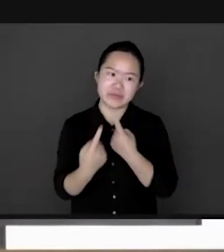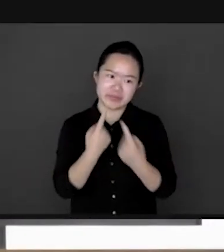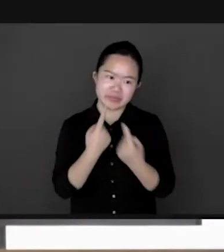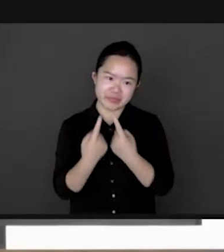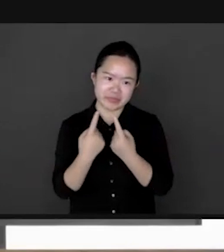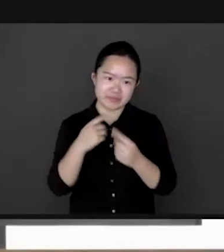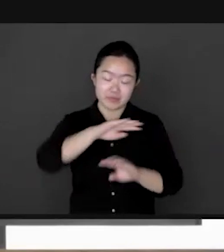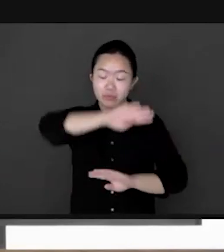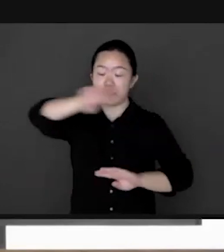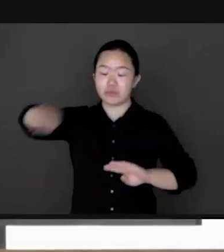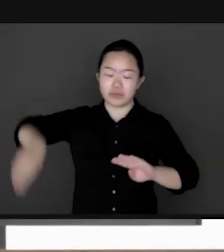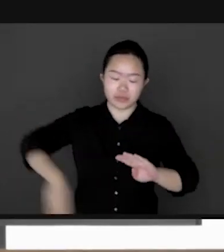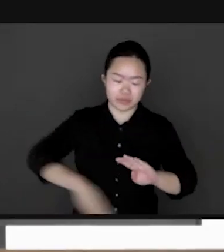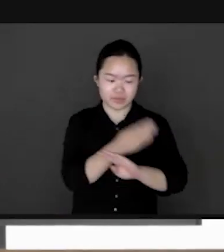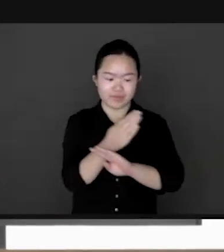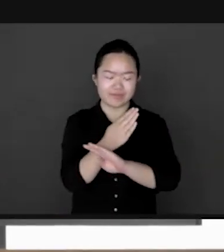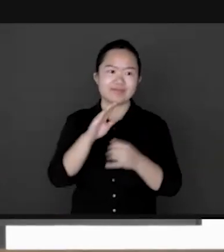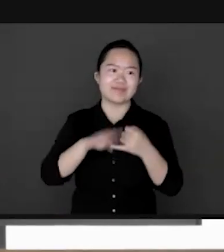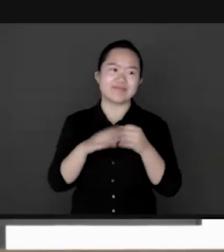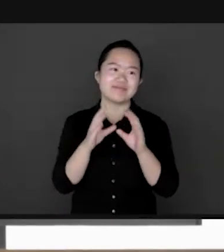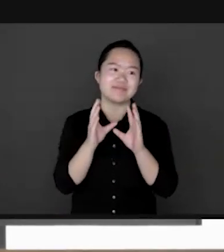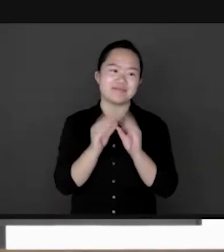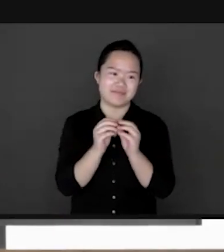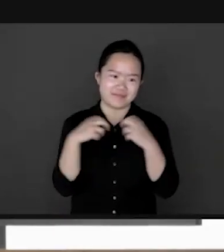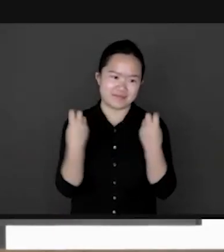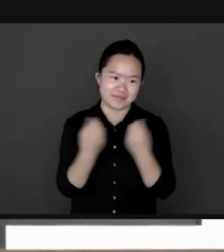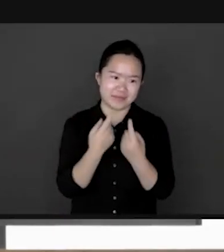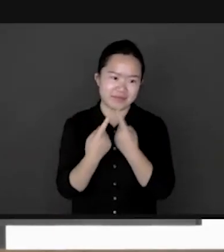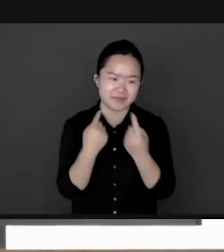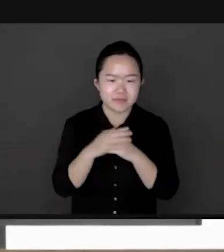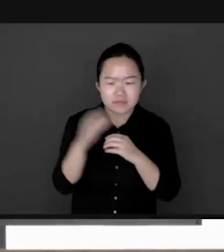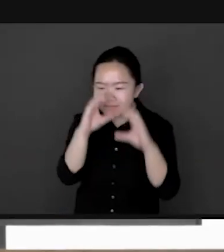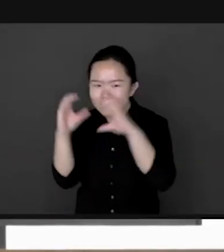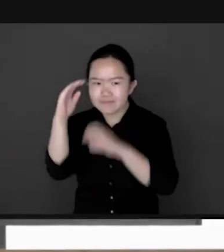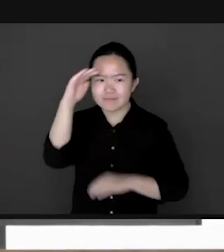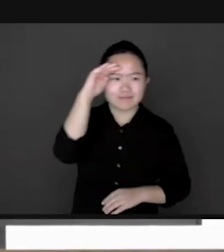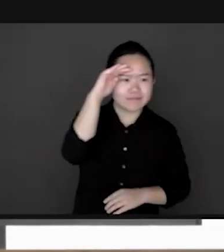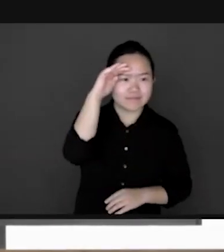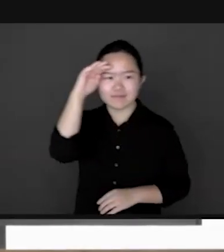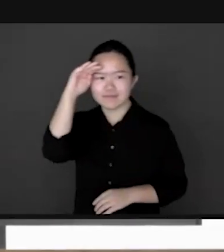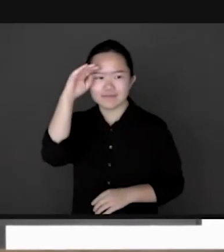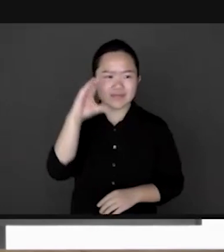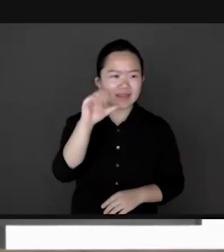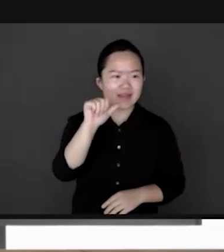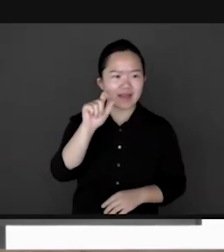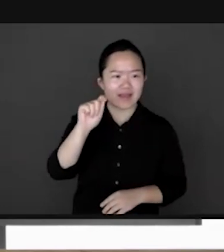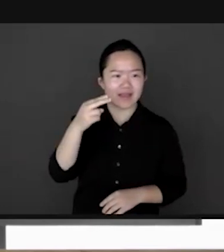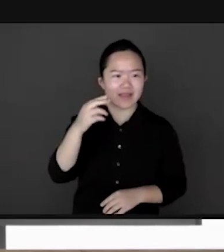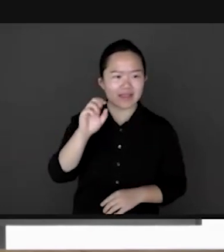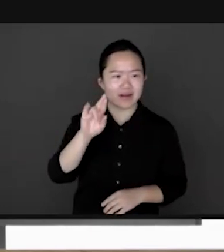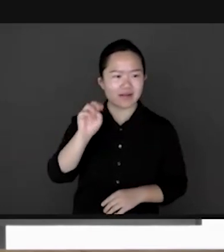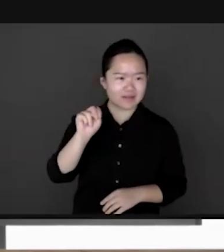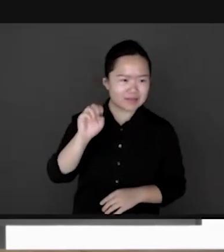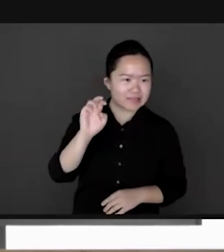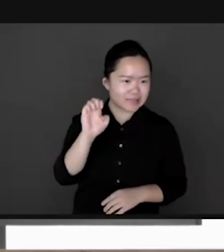and wondering, do we have Catherine in the room, or she is around? Yes, there she is. Good, perfect. Then this last session